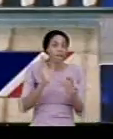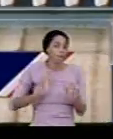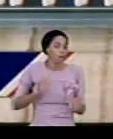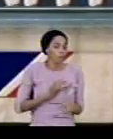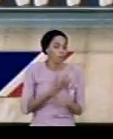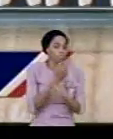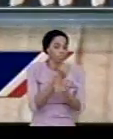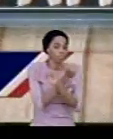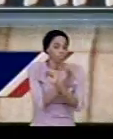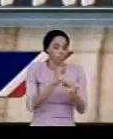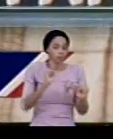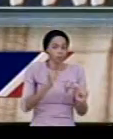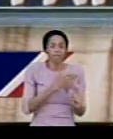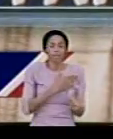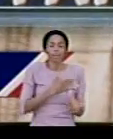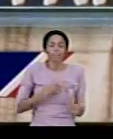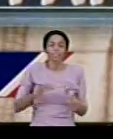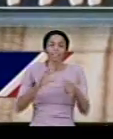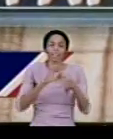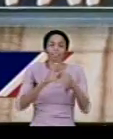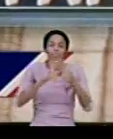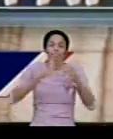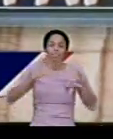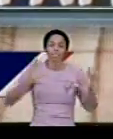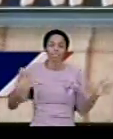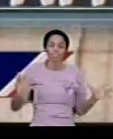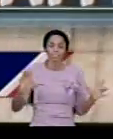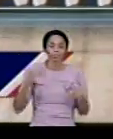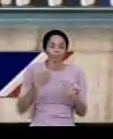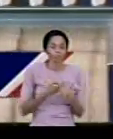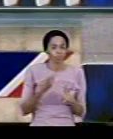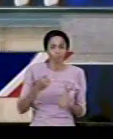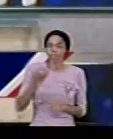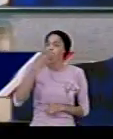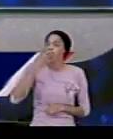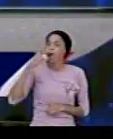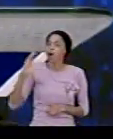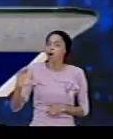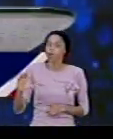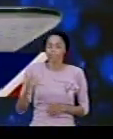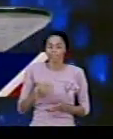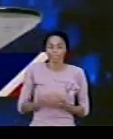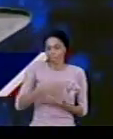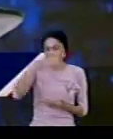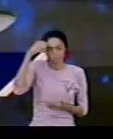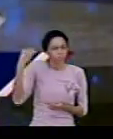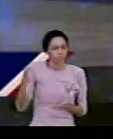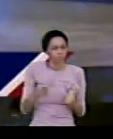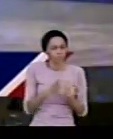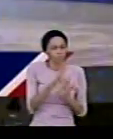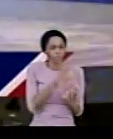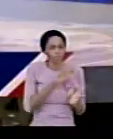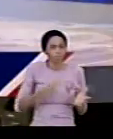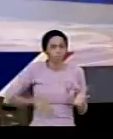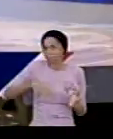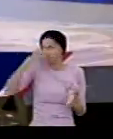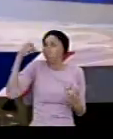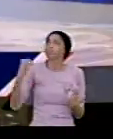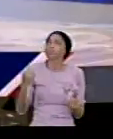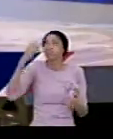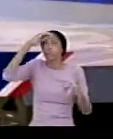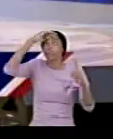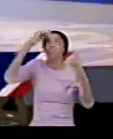and release from the curse. Our redemption because of Christ, because of his